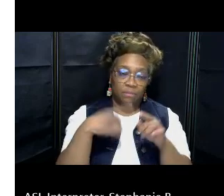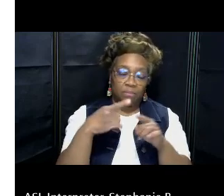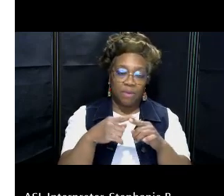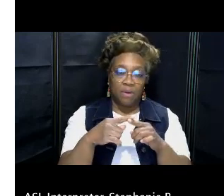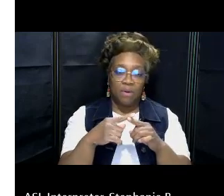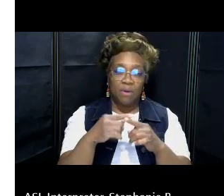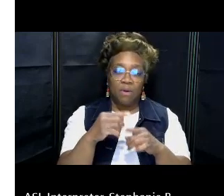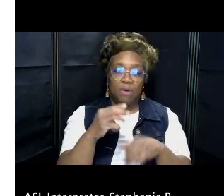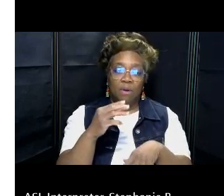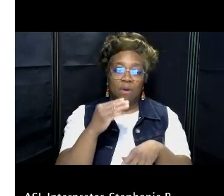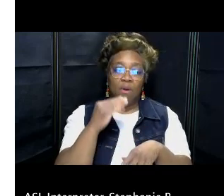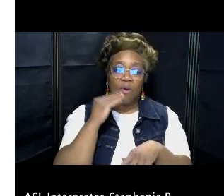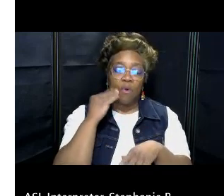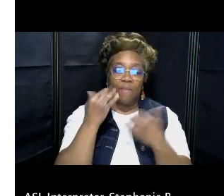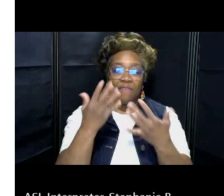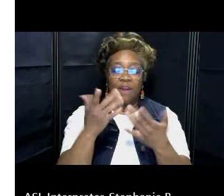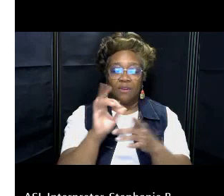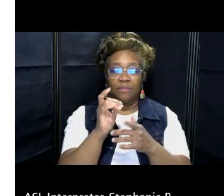First question, Captain Hassel.